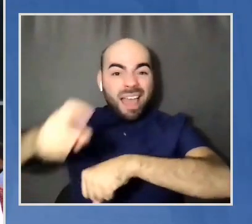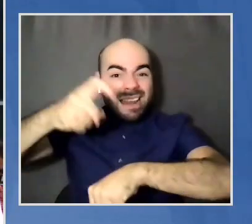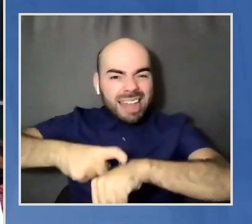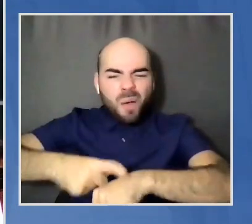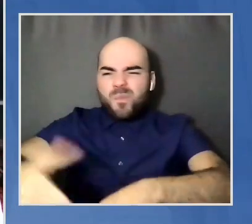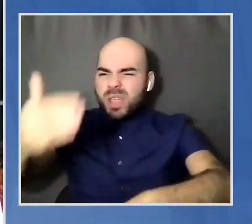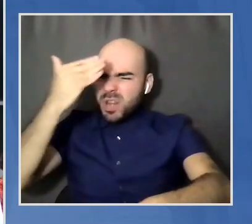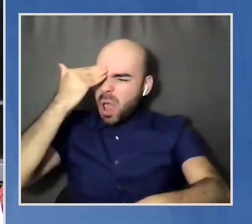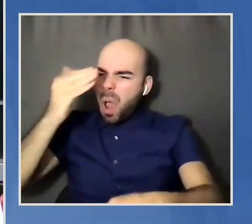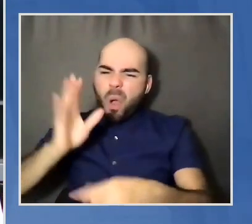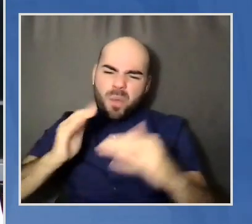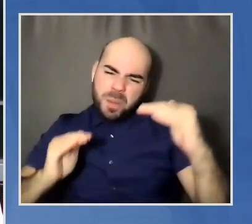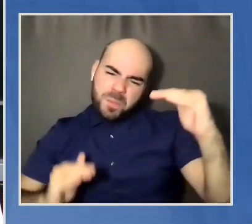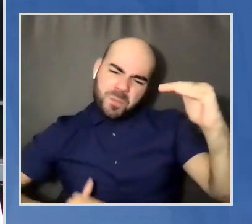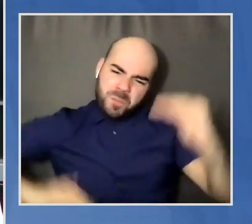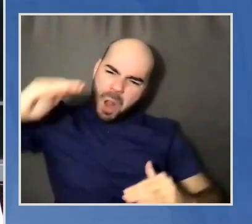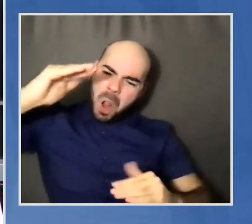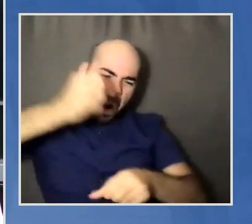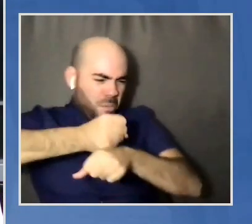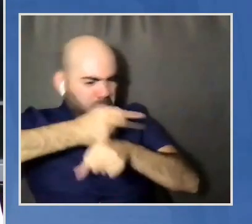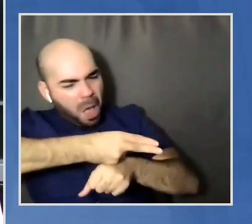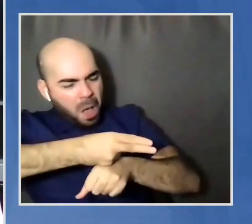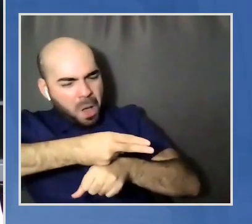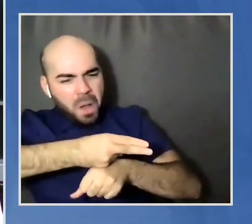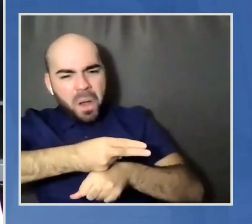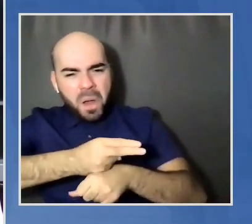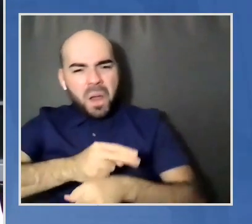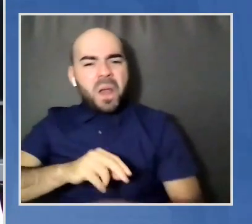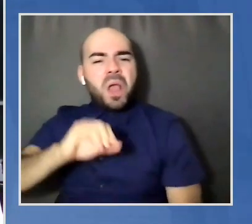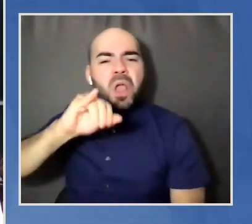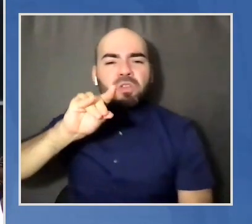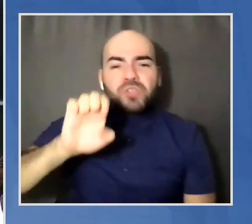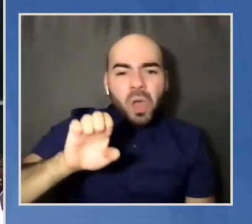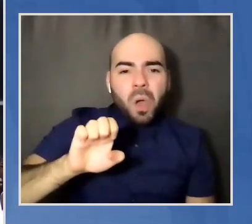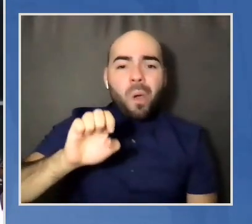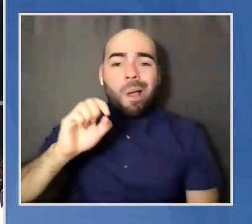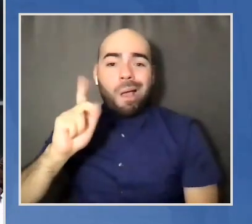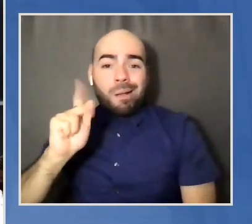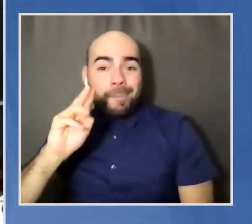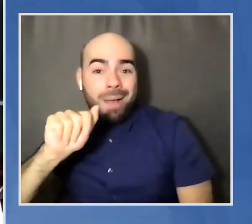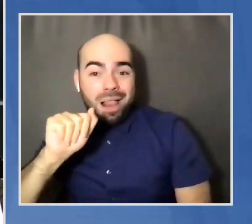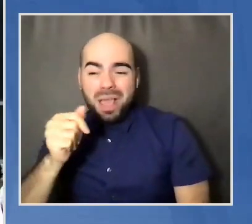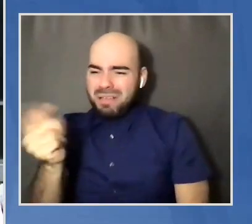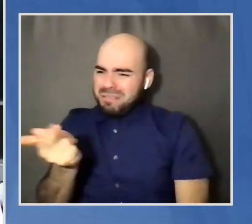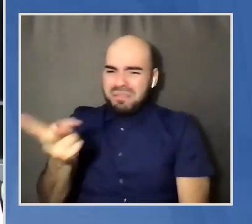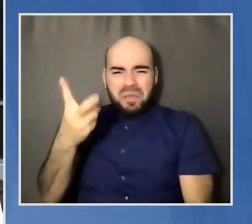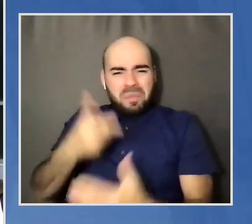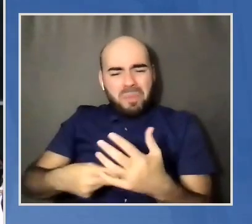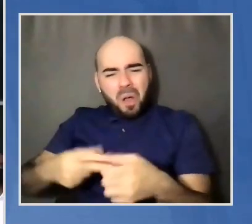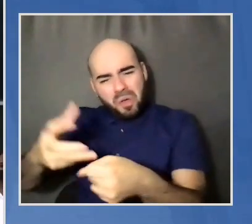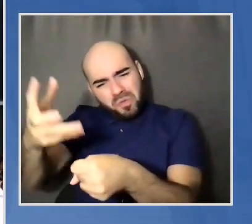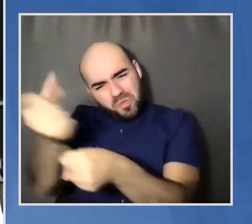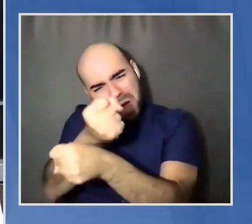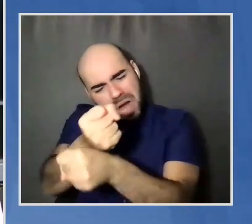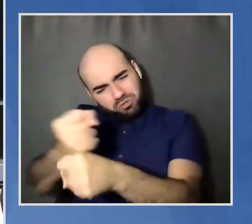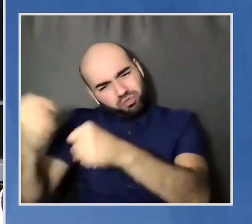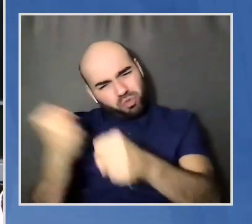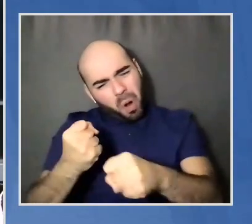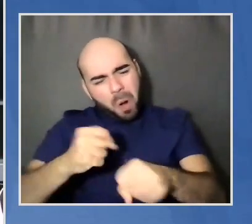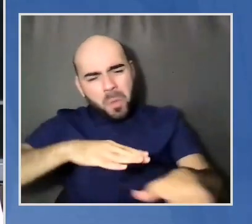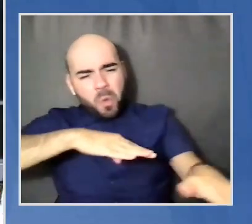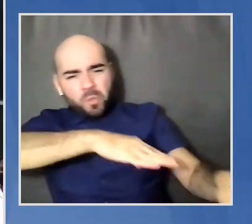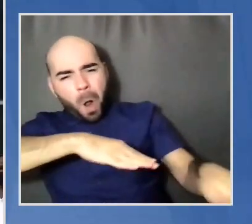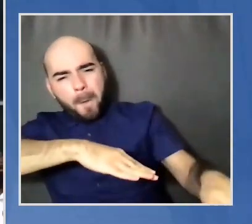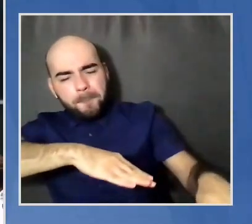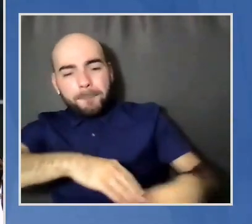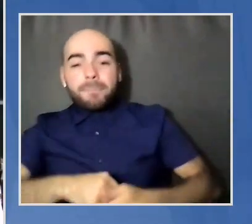Kamala Harris have won a decisive mandate. A decisive mandate. A mandate